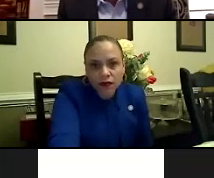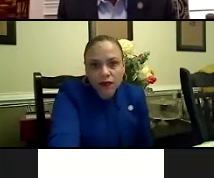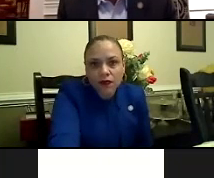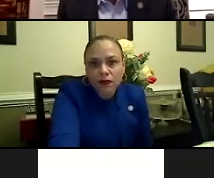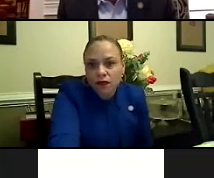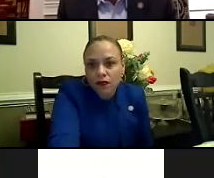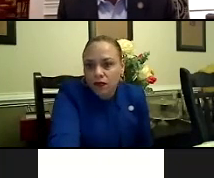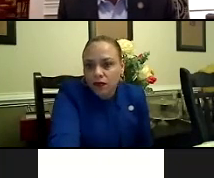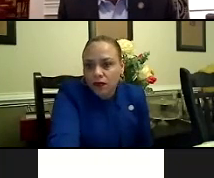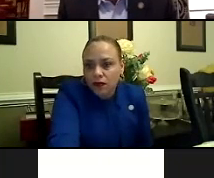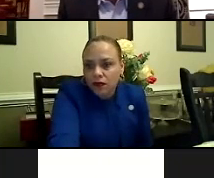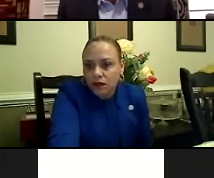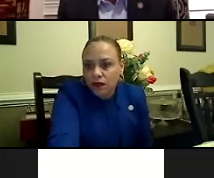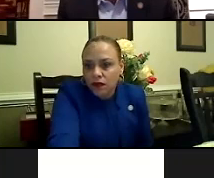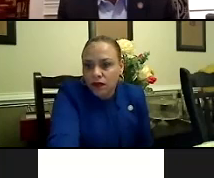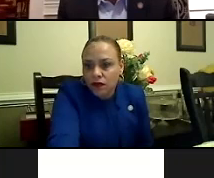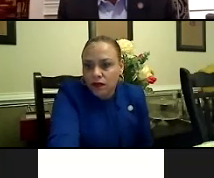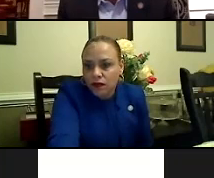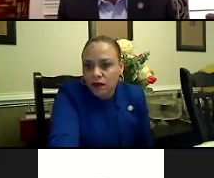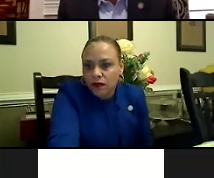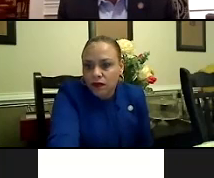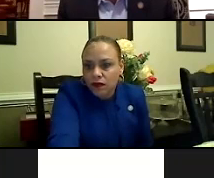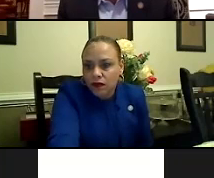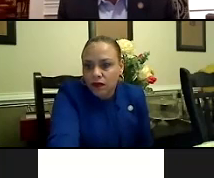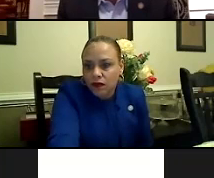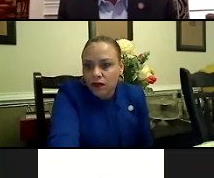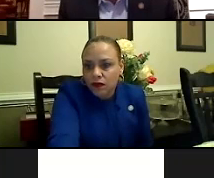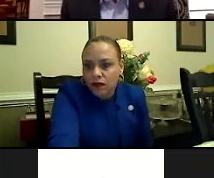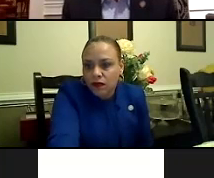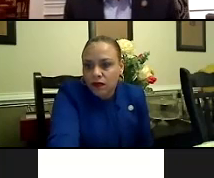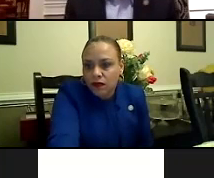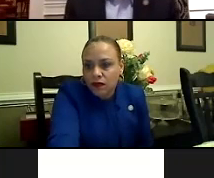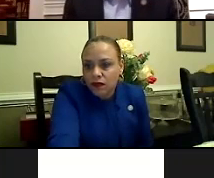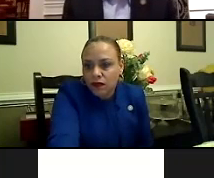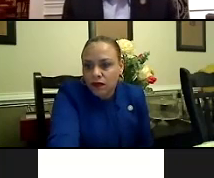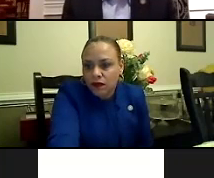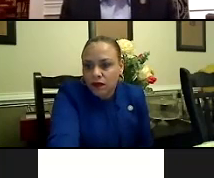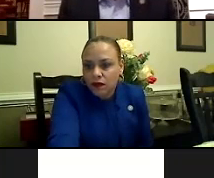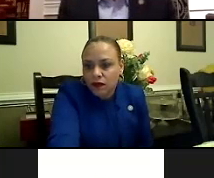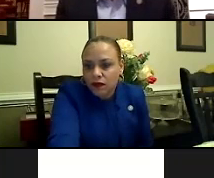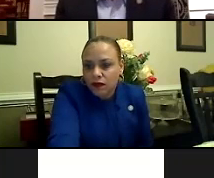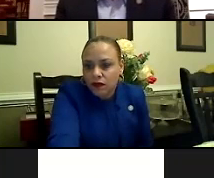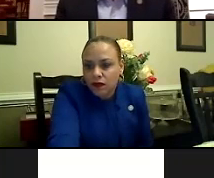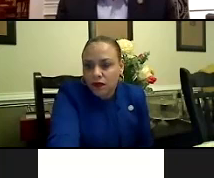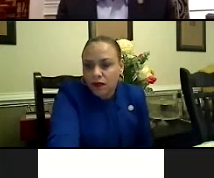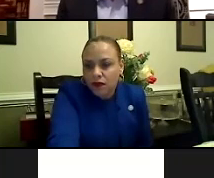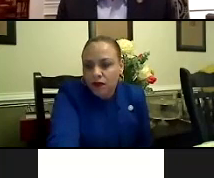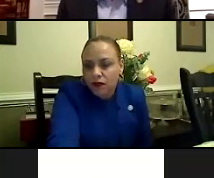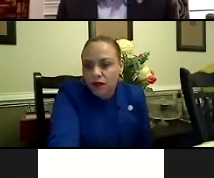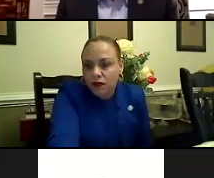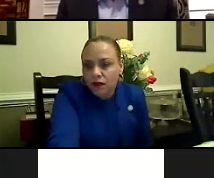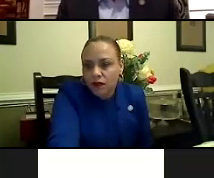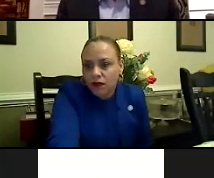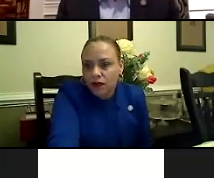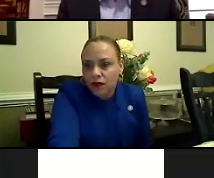recorded 38 additional deaths in Virginia. So while there's excitement, which I'll talk about in